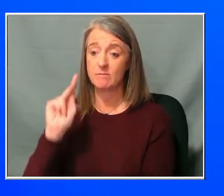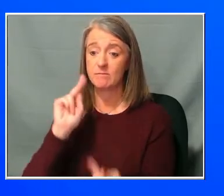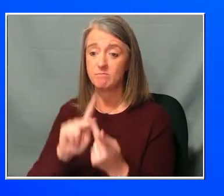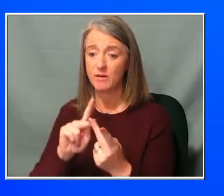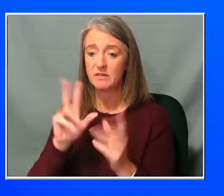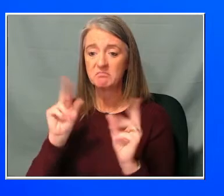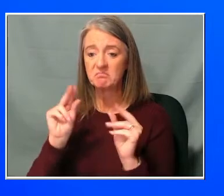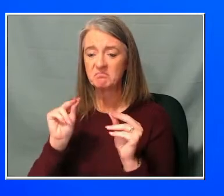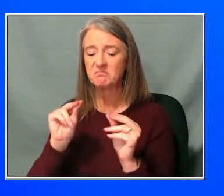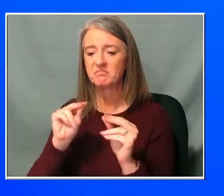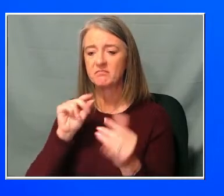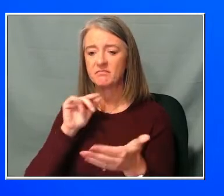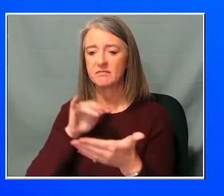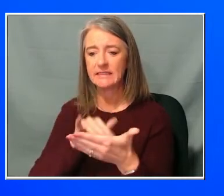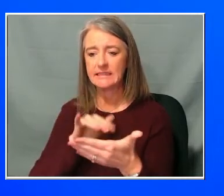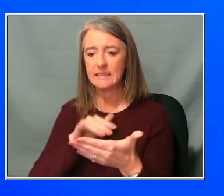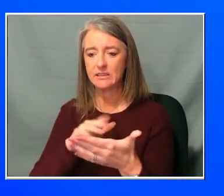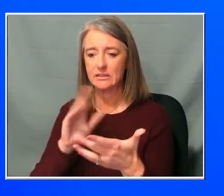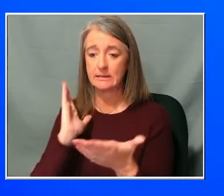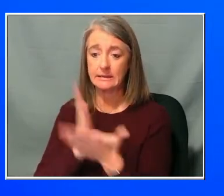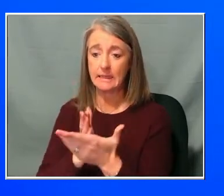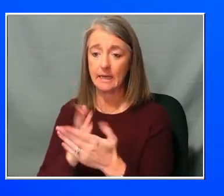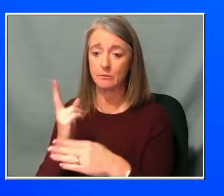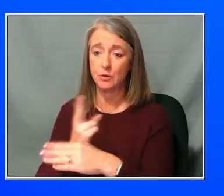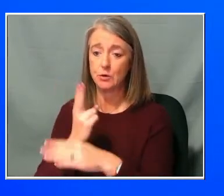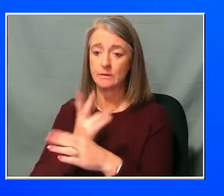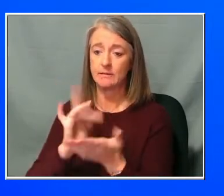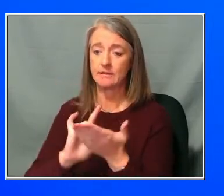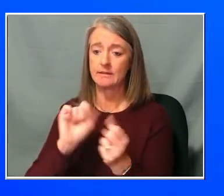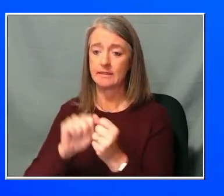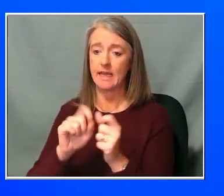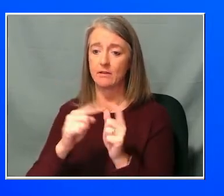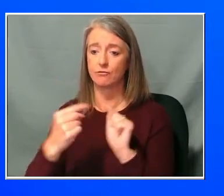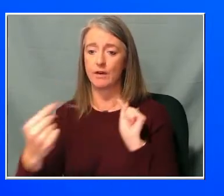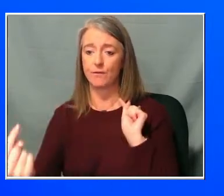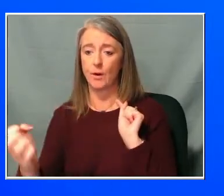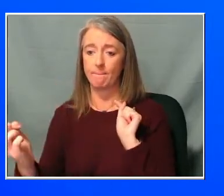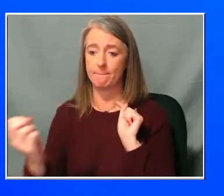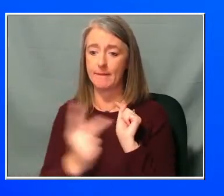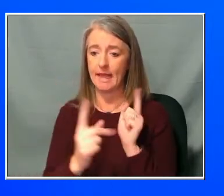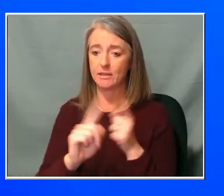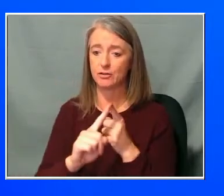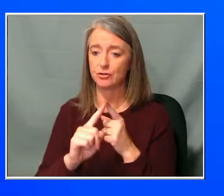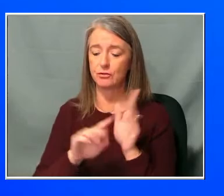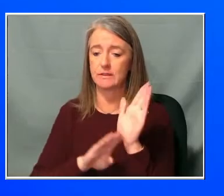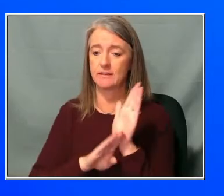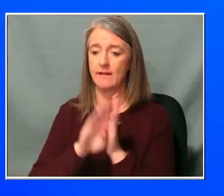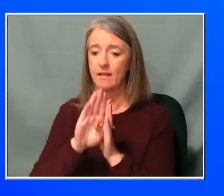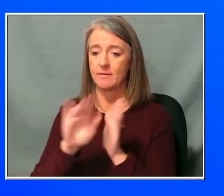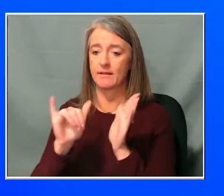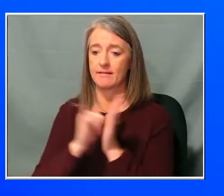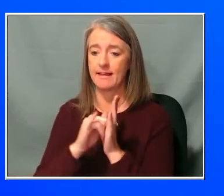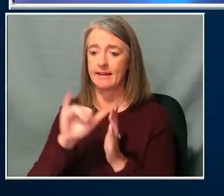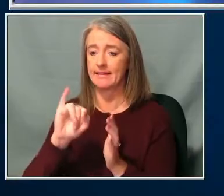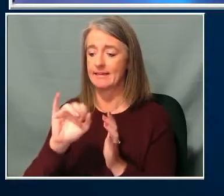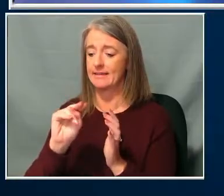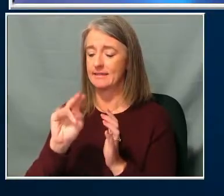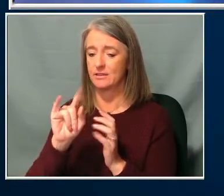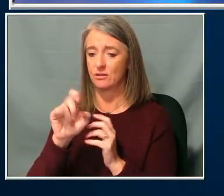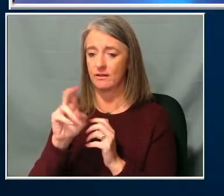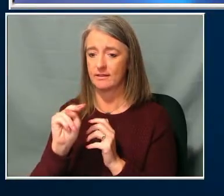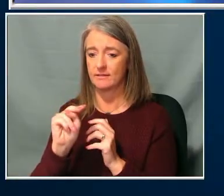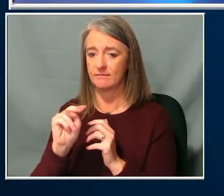once people stop taking these medications that they can revert back to redeveloping that insulin resistance. Yeah. But they're a very